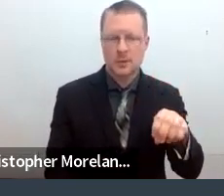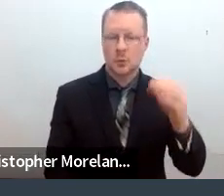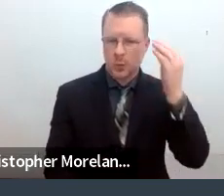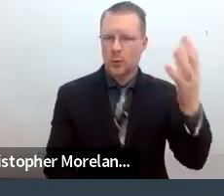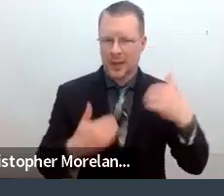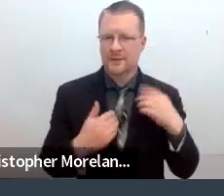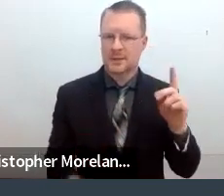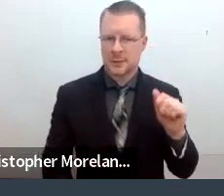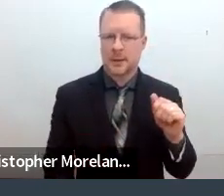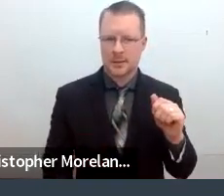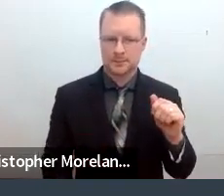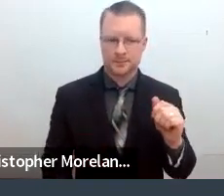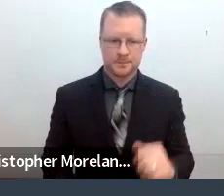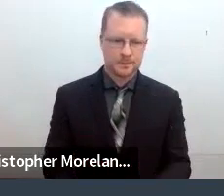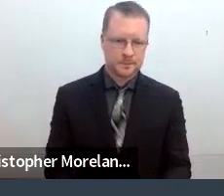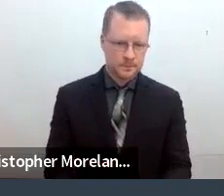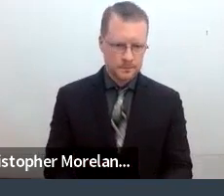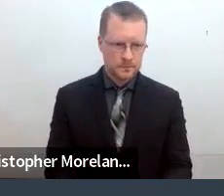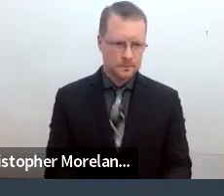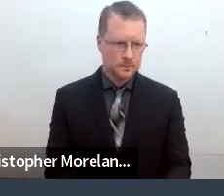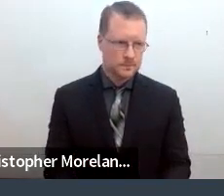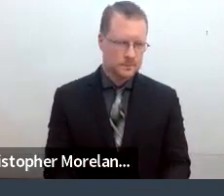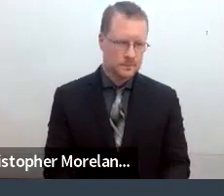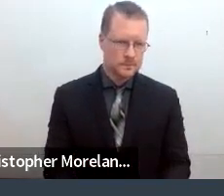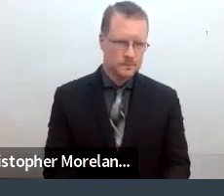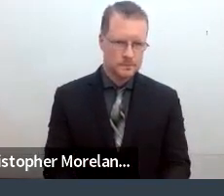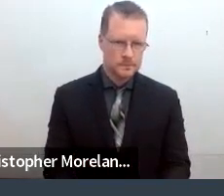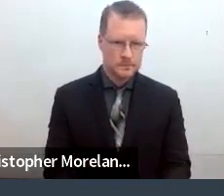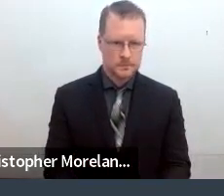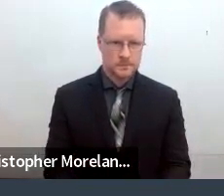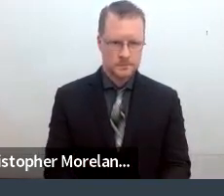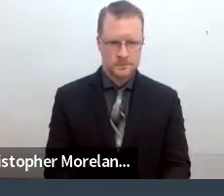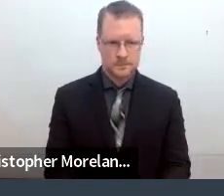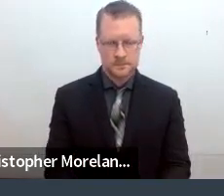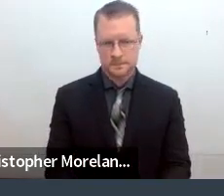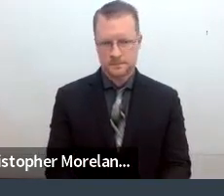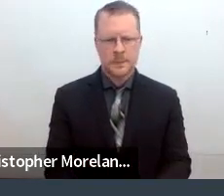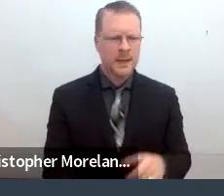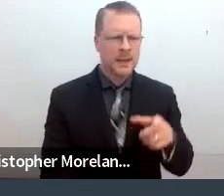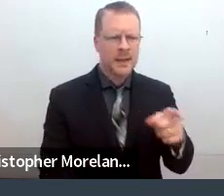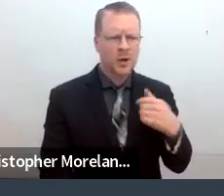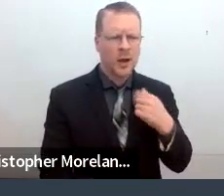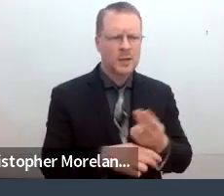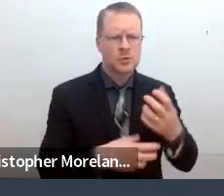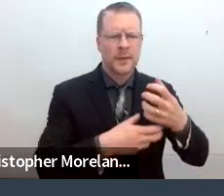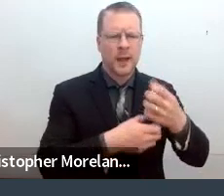Of those, 178, which equates to about 3.1%, reported having a disability.